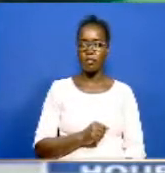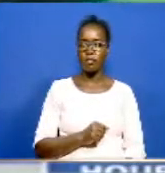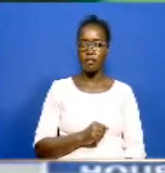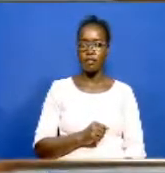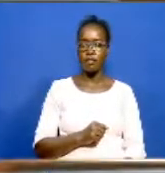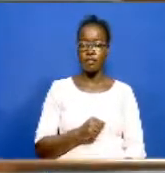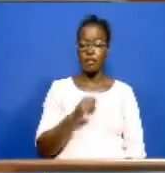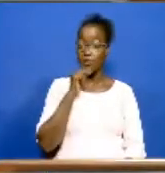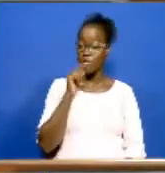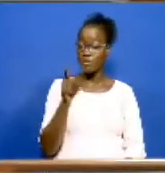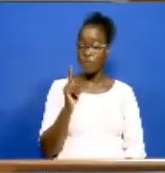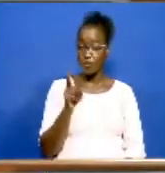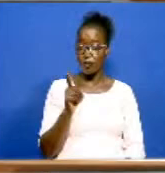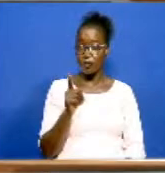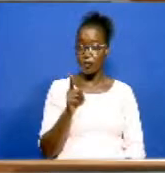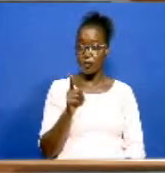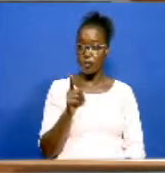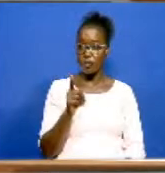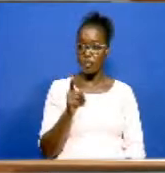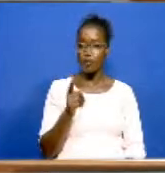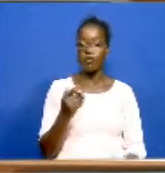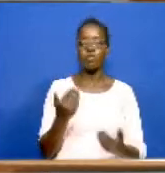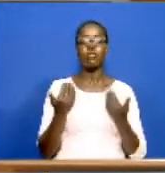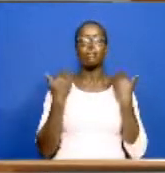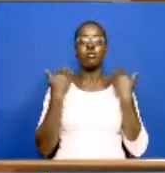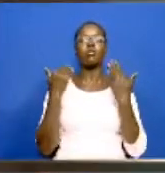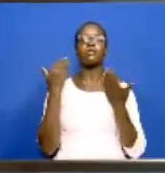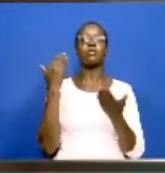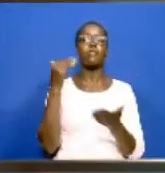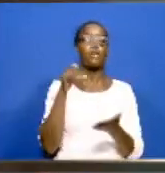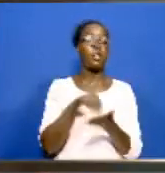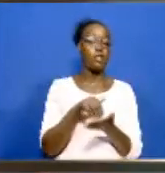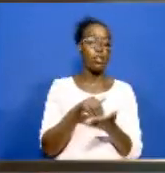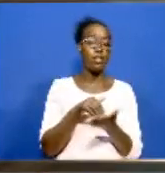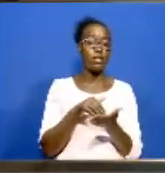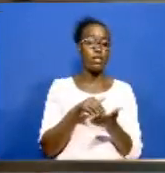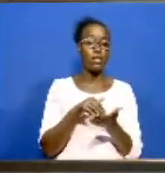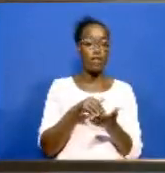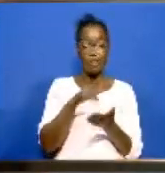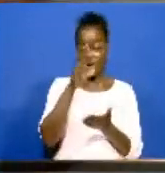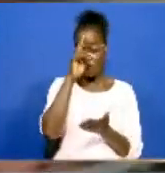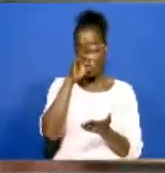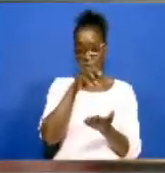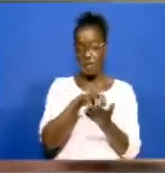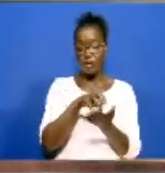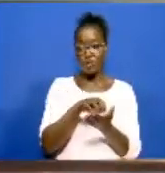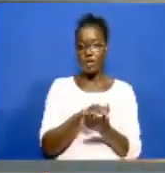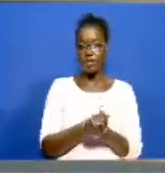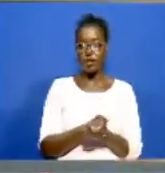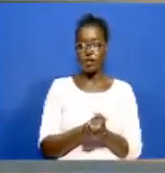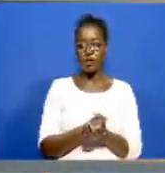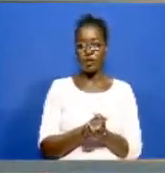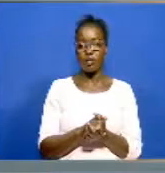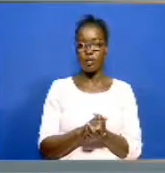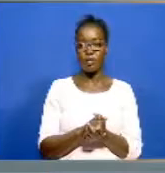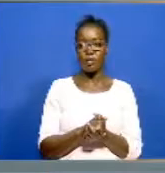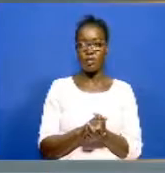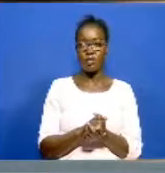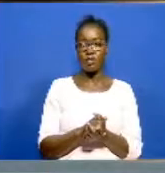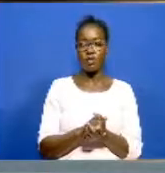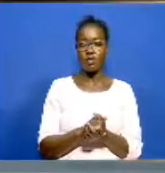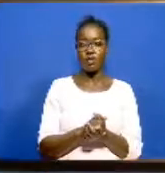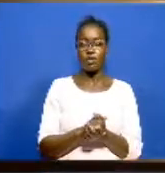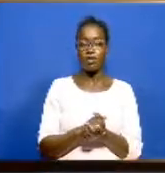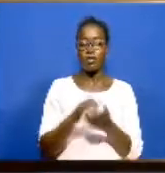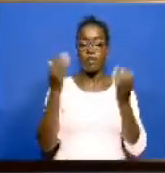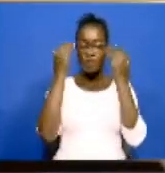Rashid Echesa is set to spend another night behind bars. Appearing before Chief Magistrate Patricia Geshohe, the prosecution